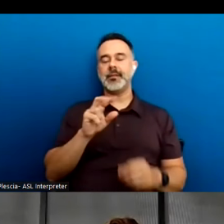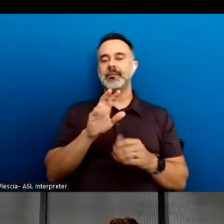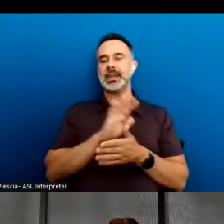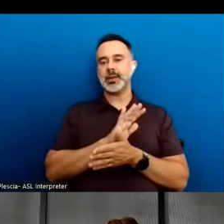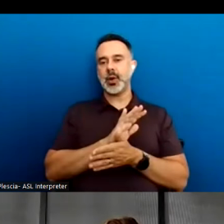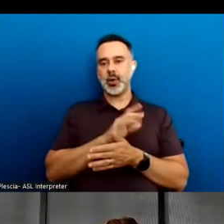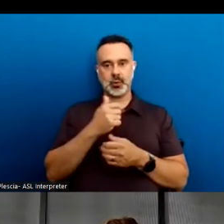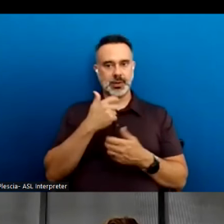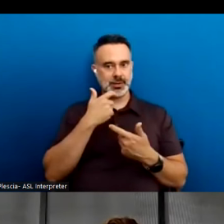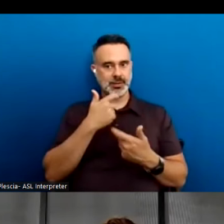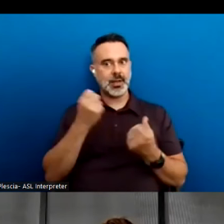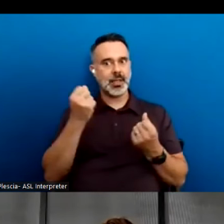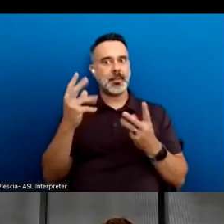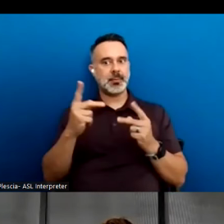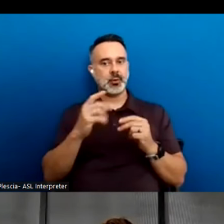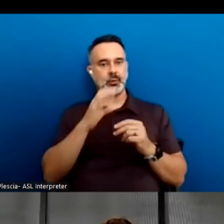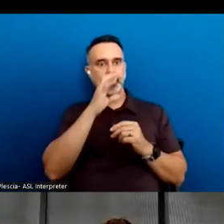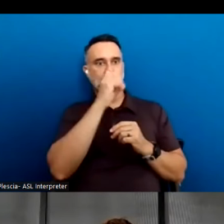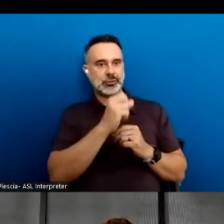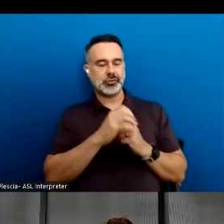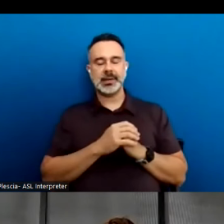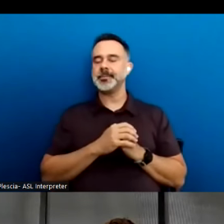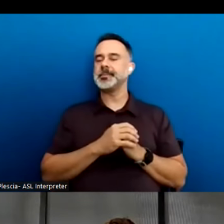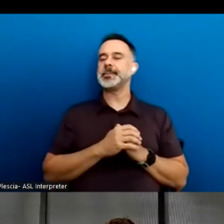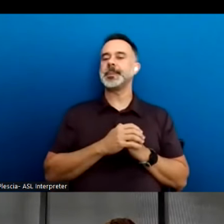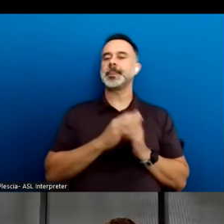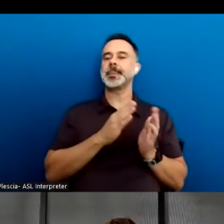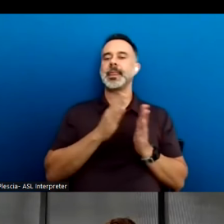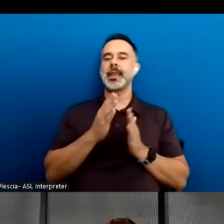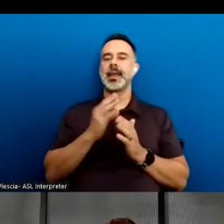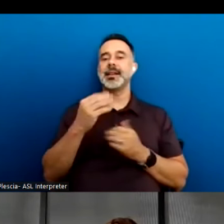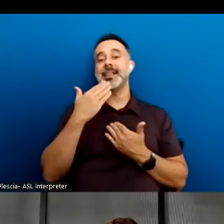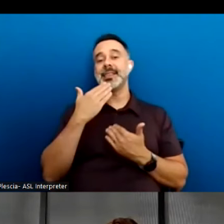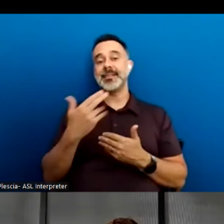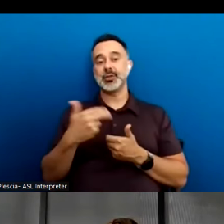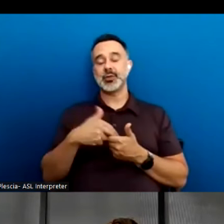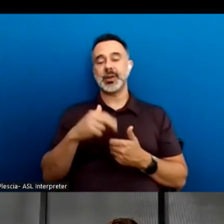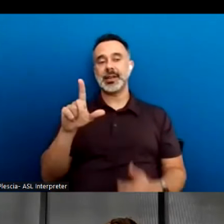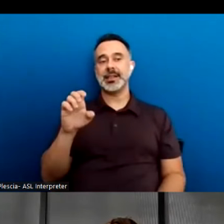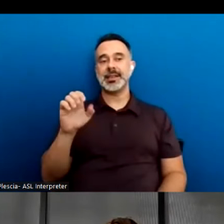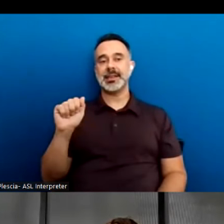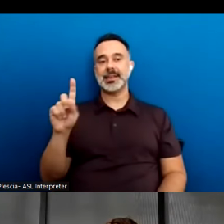saw a lot of people were interested in. And lastly, thank you for joining the Lead Center